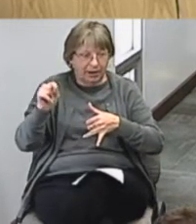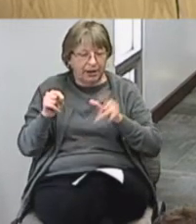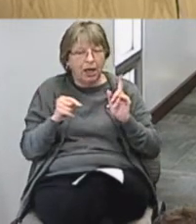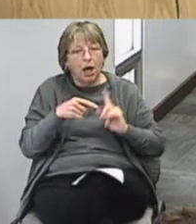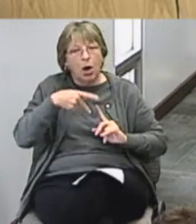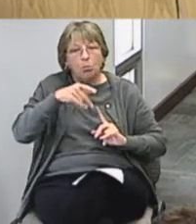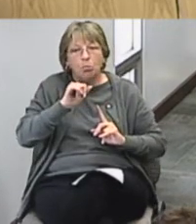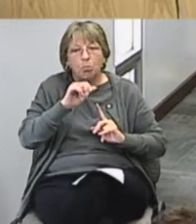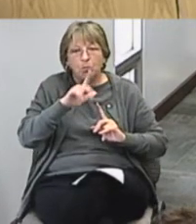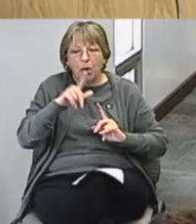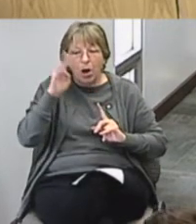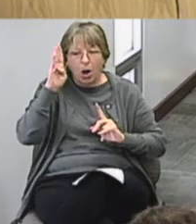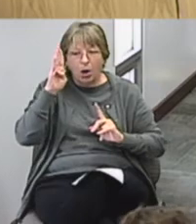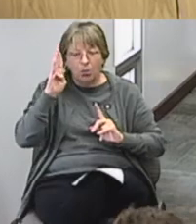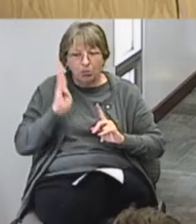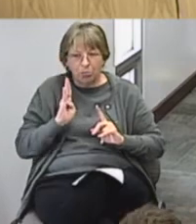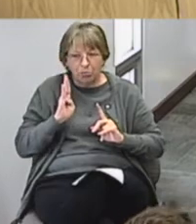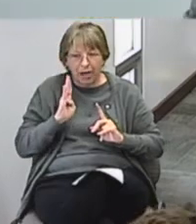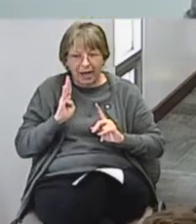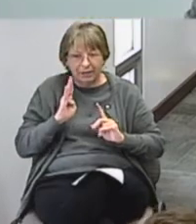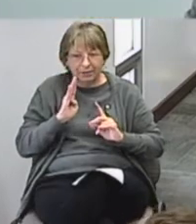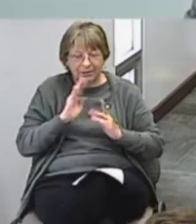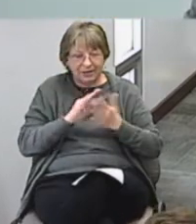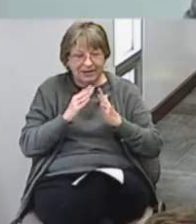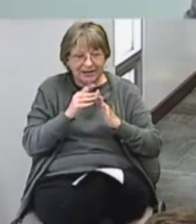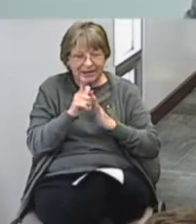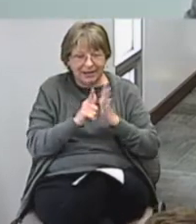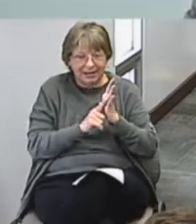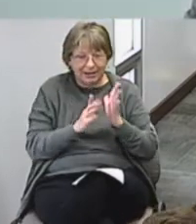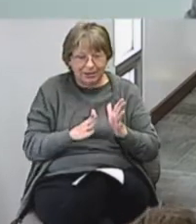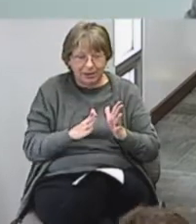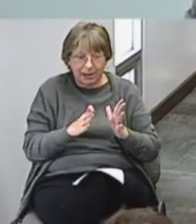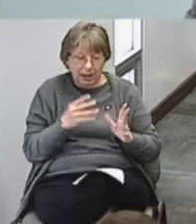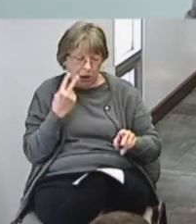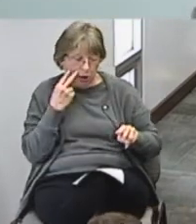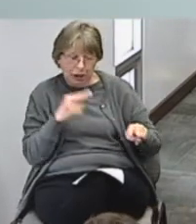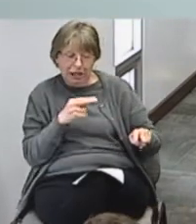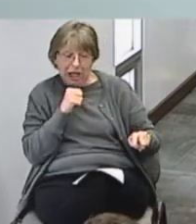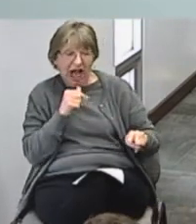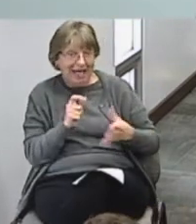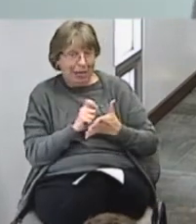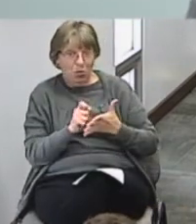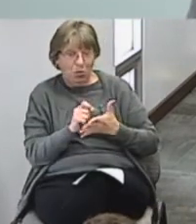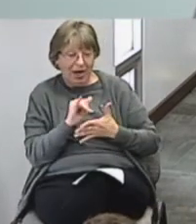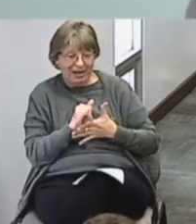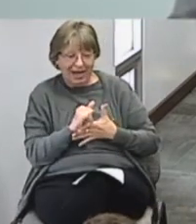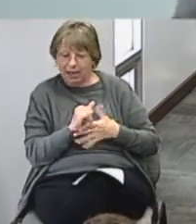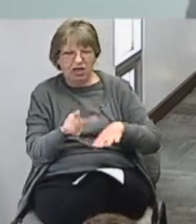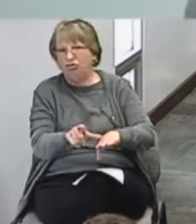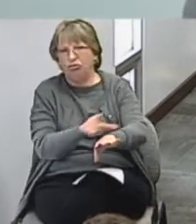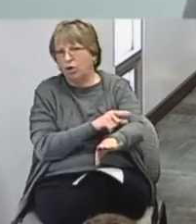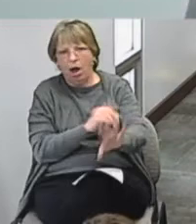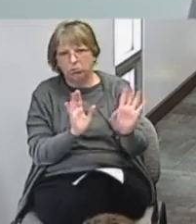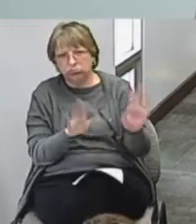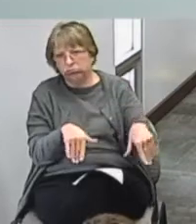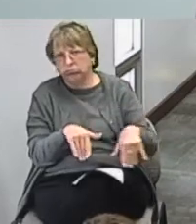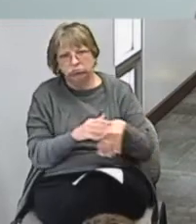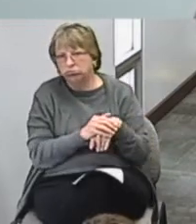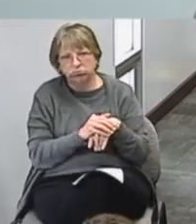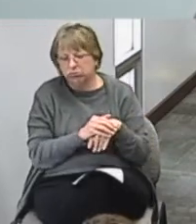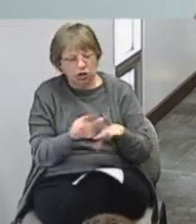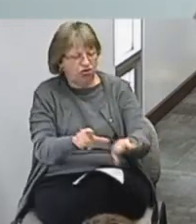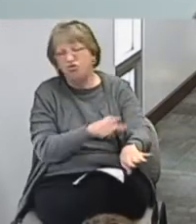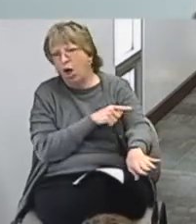City Attorney. You can tell by looking at that memorandum that I did not write it. It's too long. It's way too long.